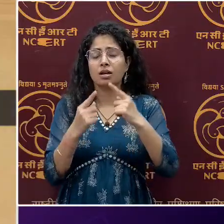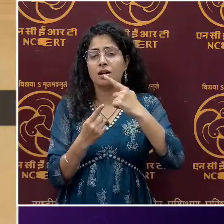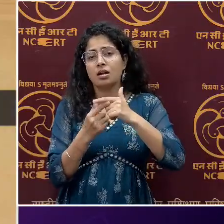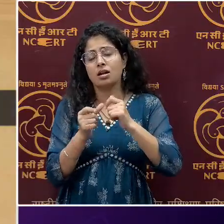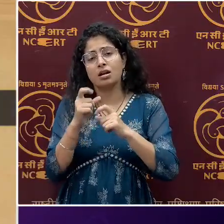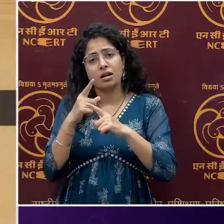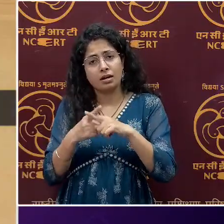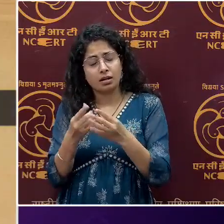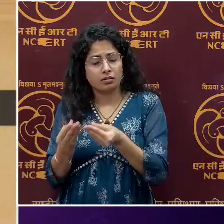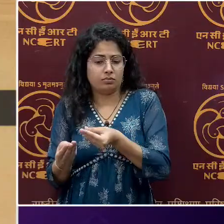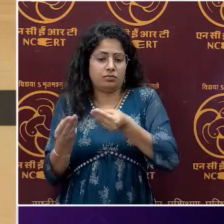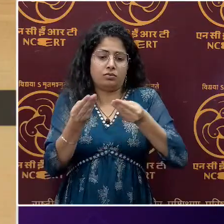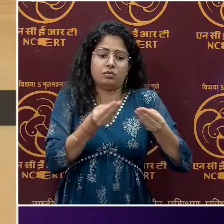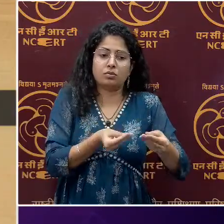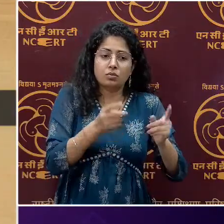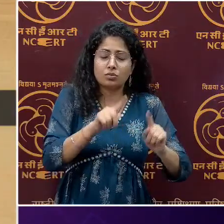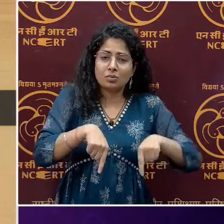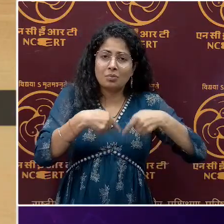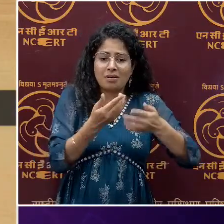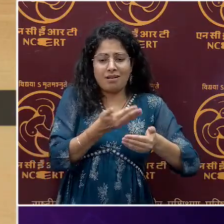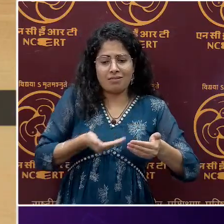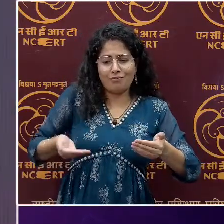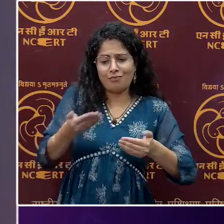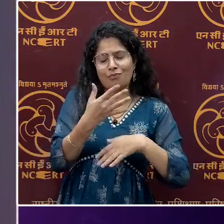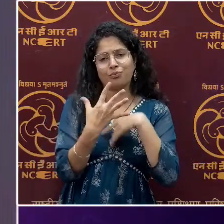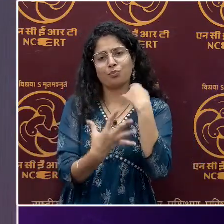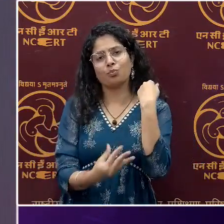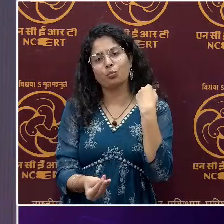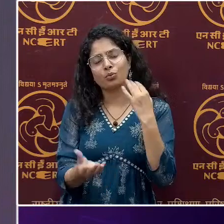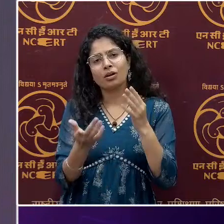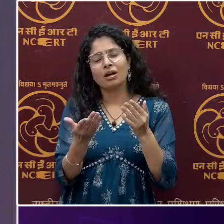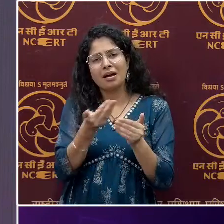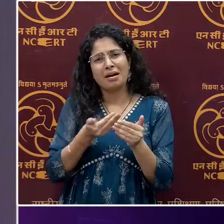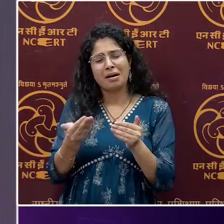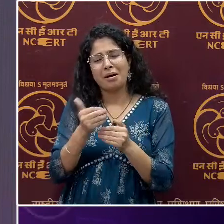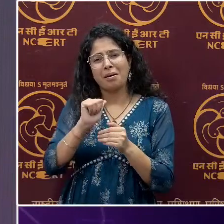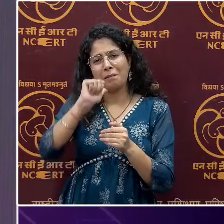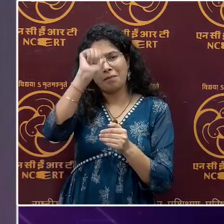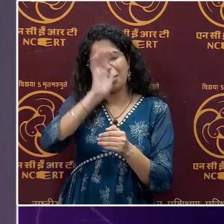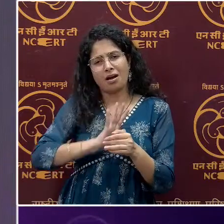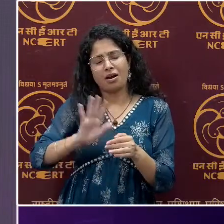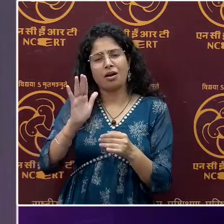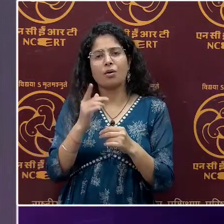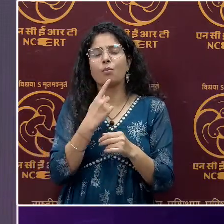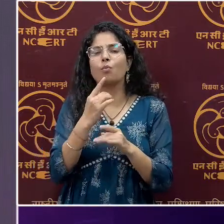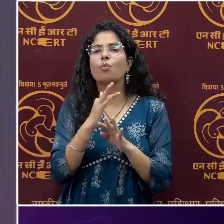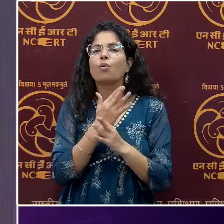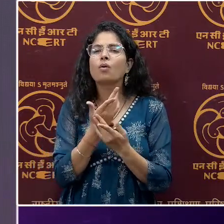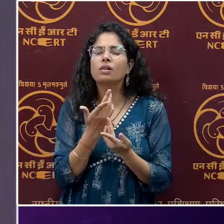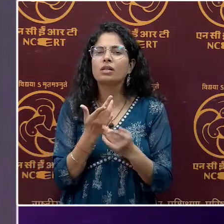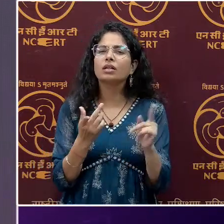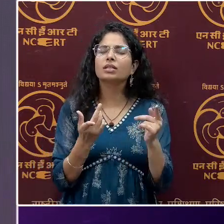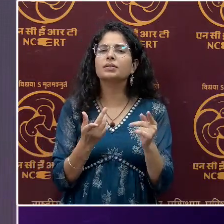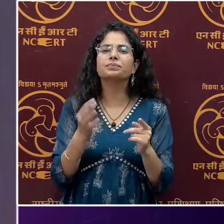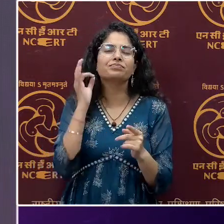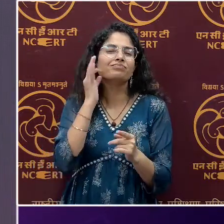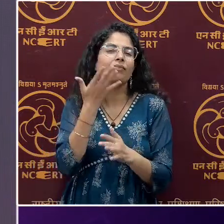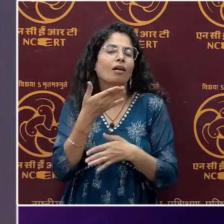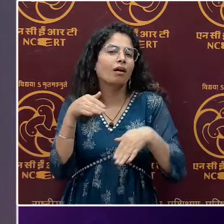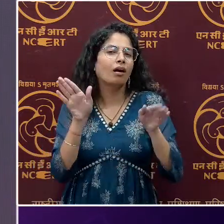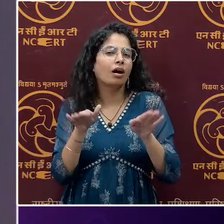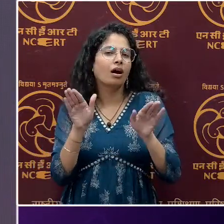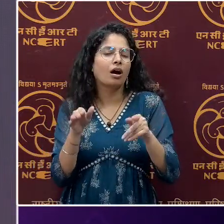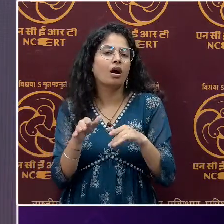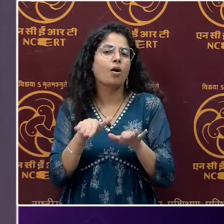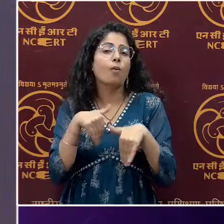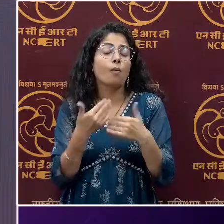and they are making us poor, and they are taking things from us. Why we call India as a sone ki chidiya? Because